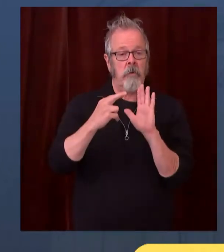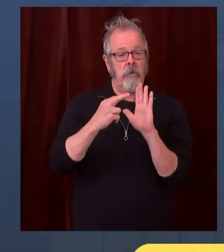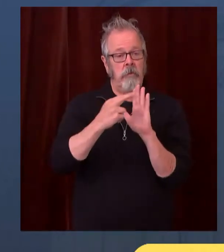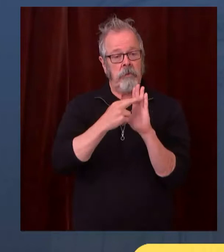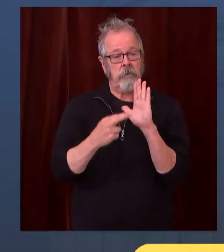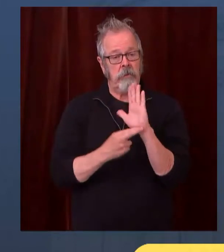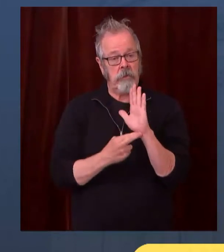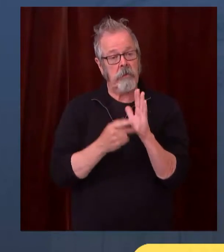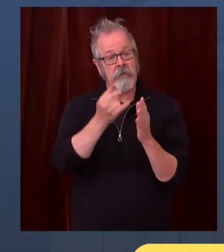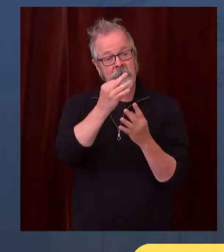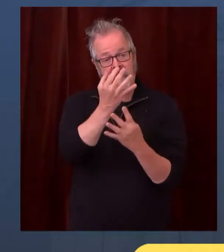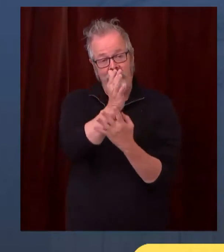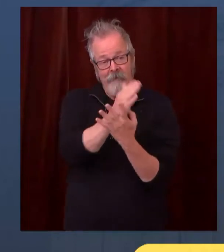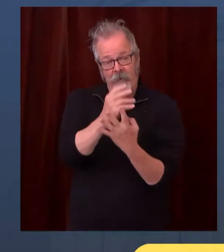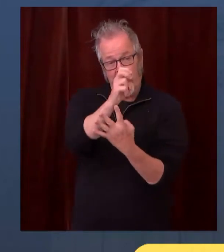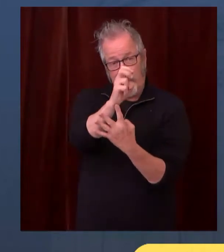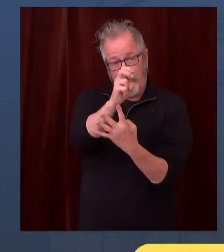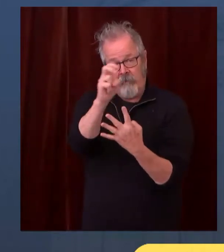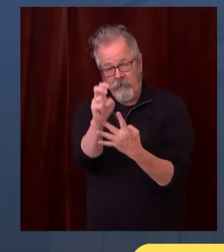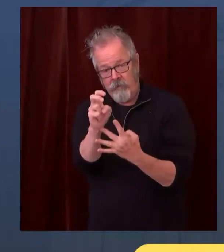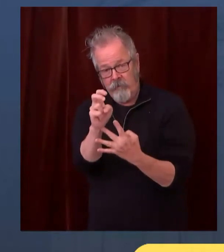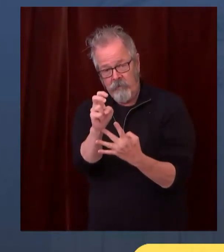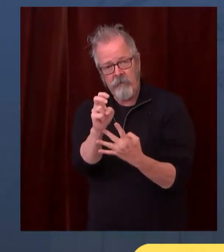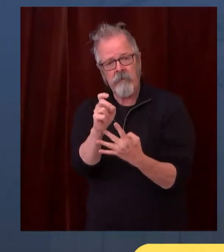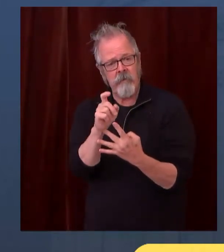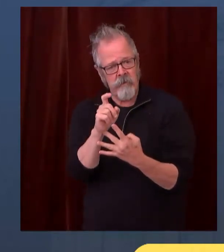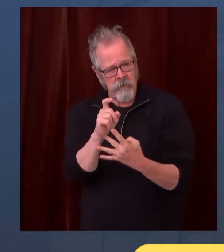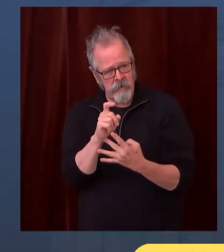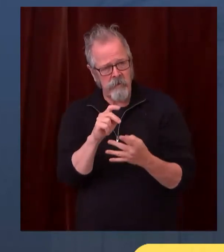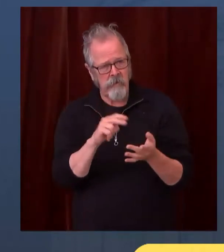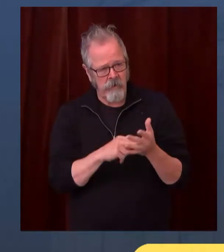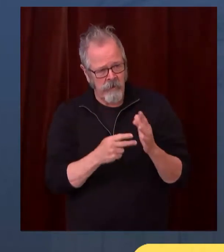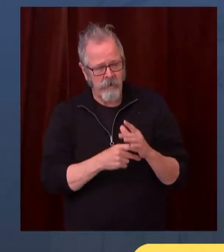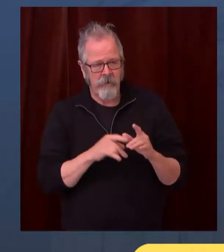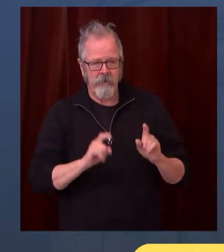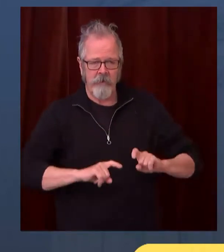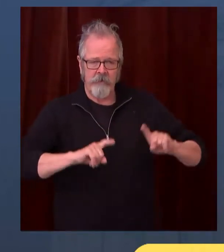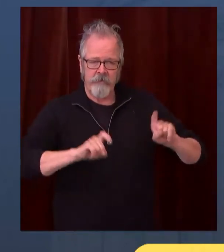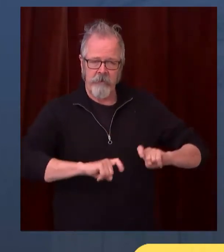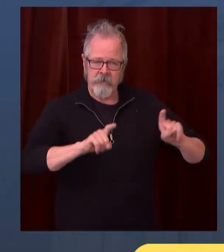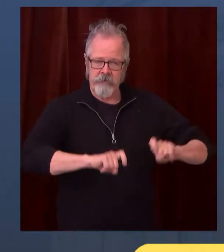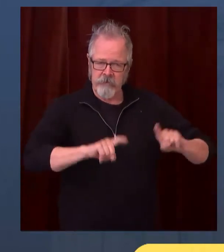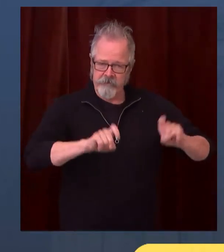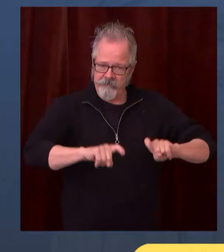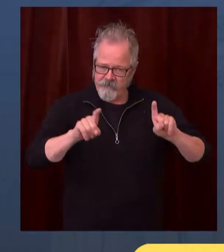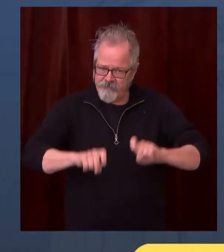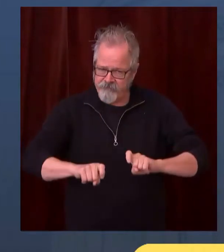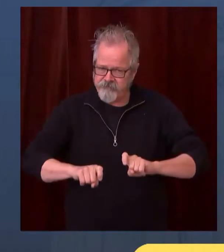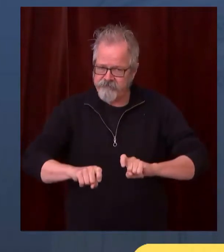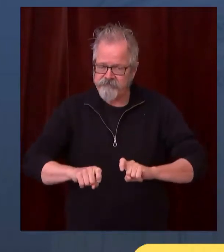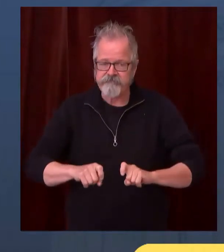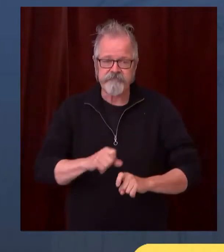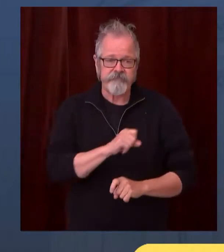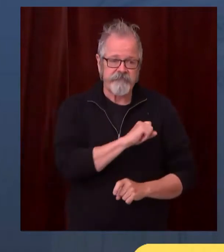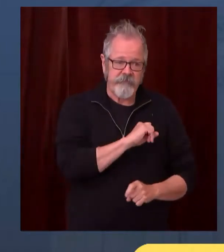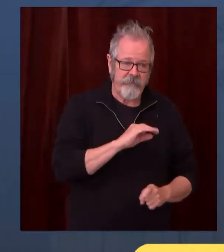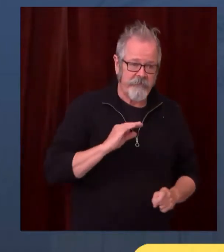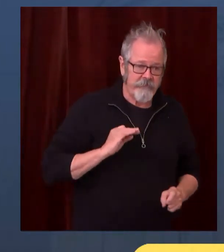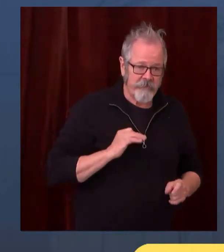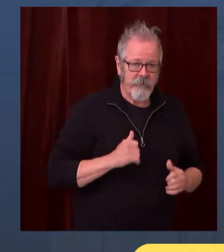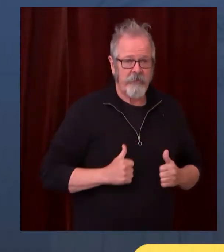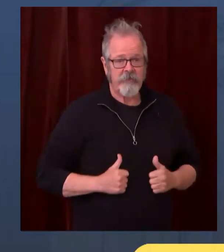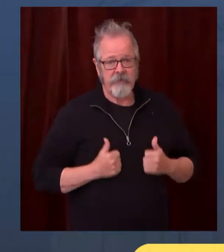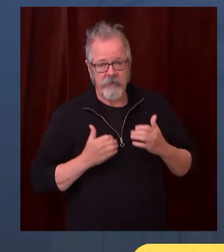have gone 28 days without a positive test in the facility. And the facility must have at